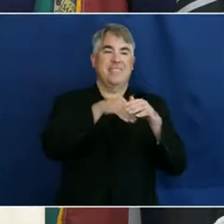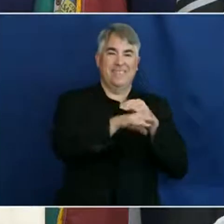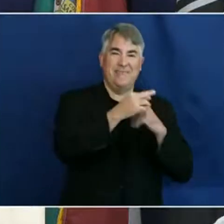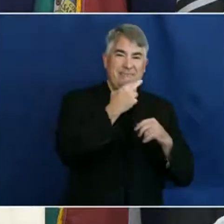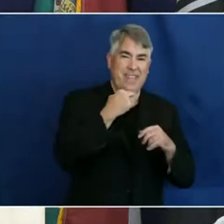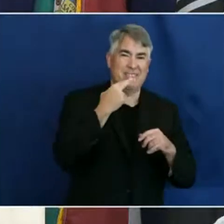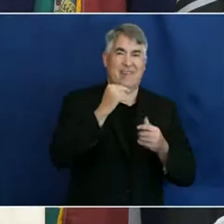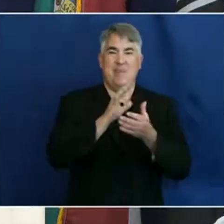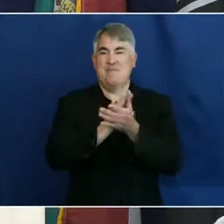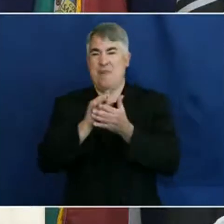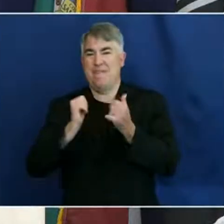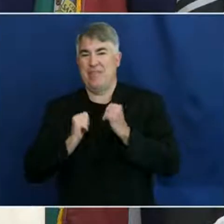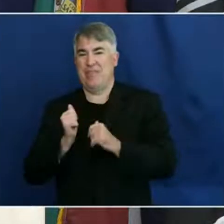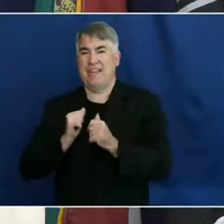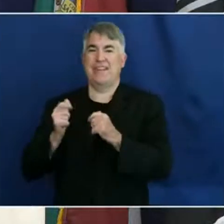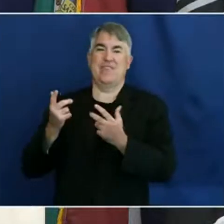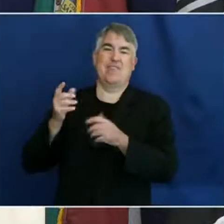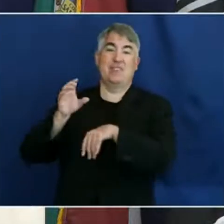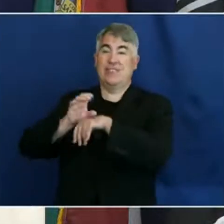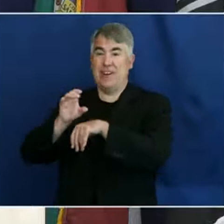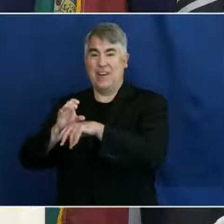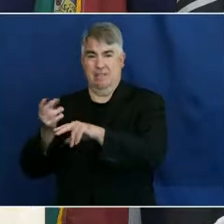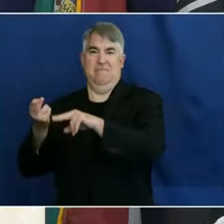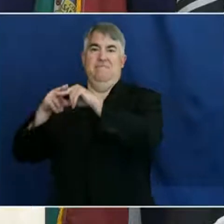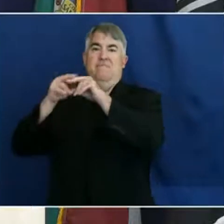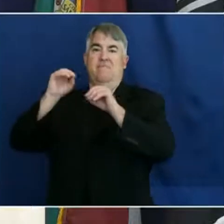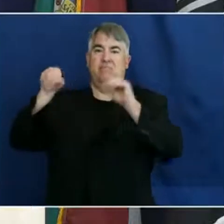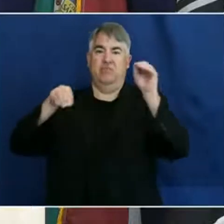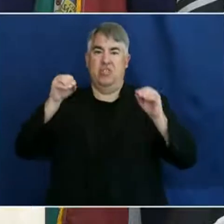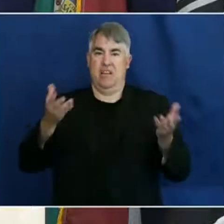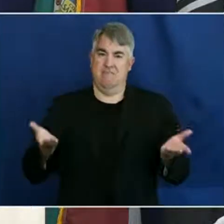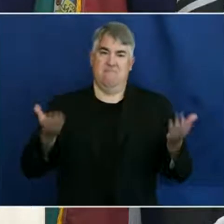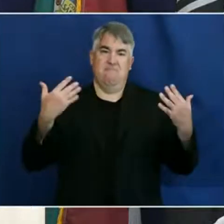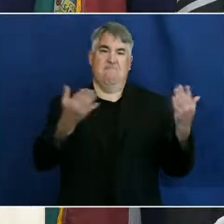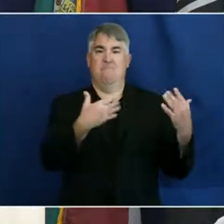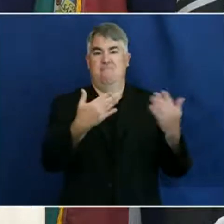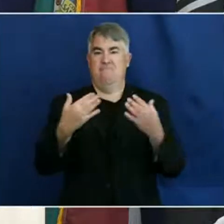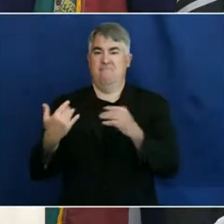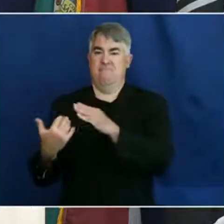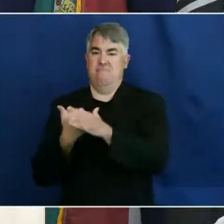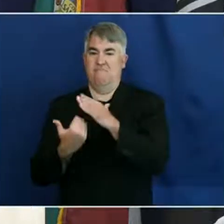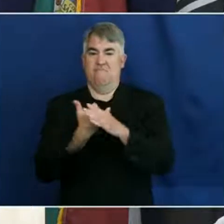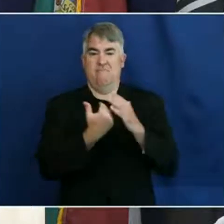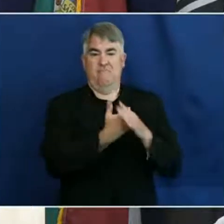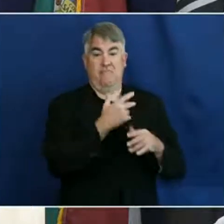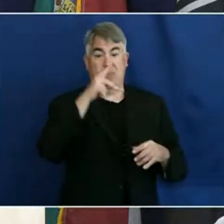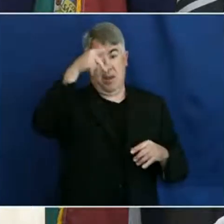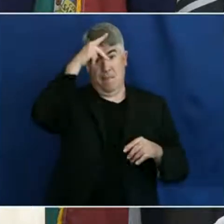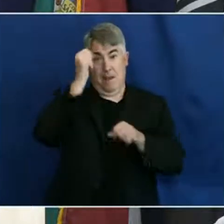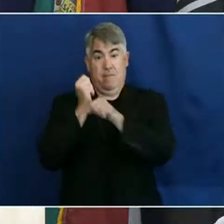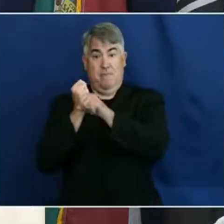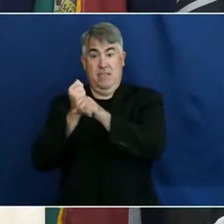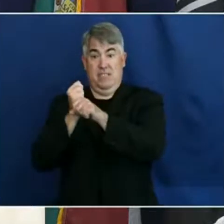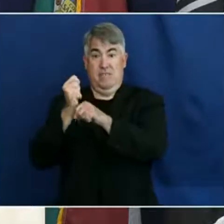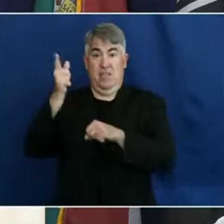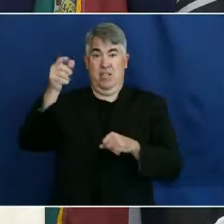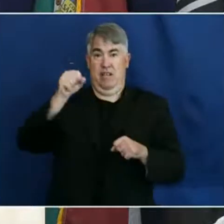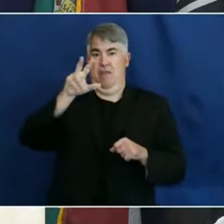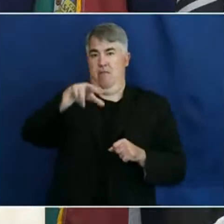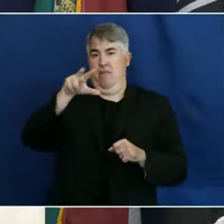museums, aquariums. Our San Diego Padres can move their occupancy to 33% along with